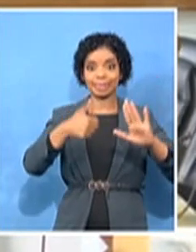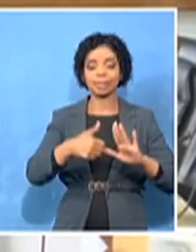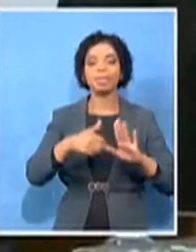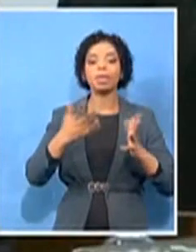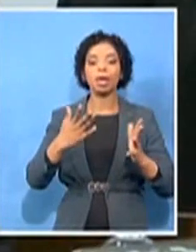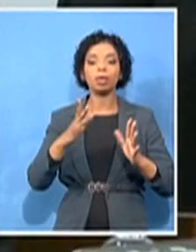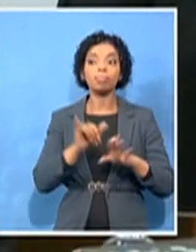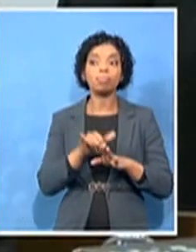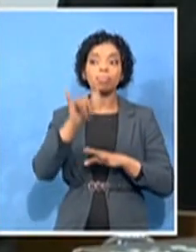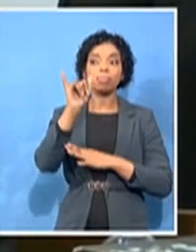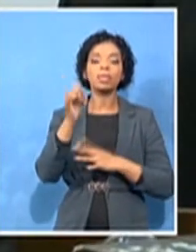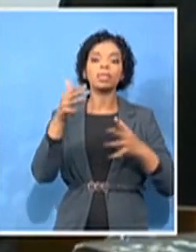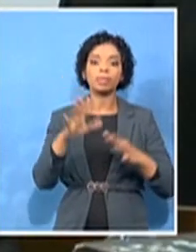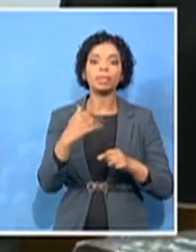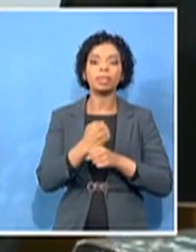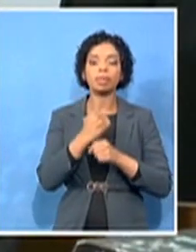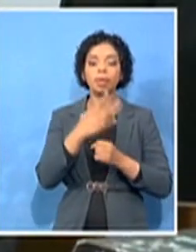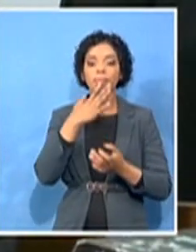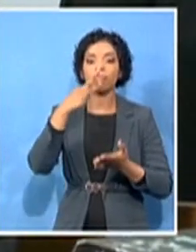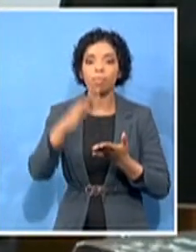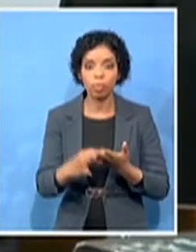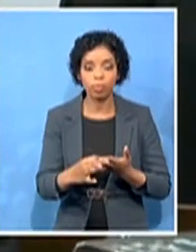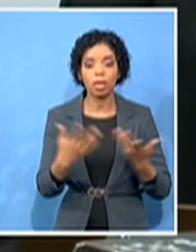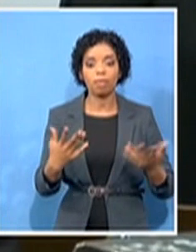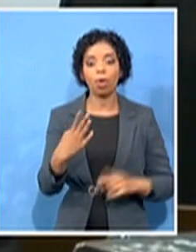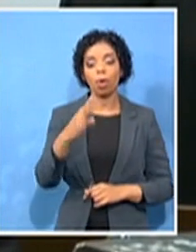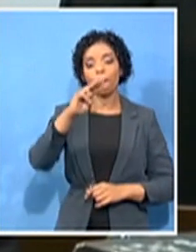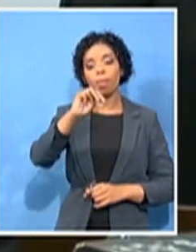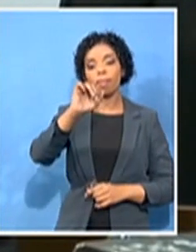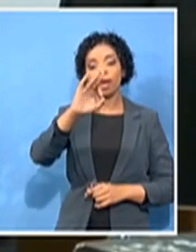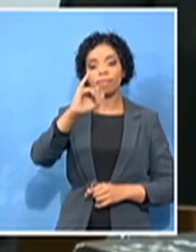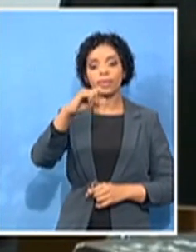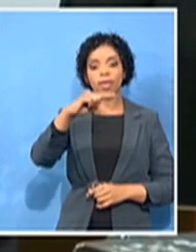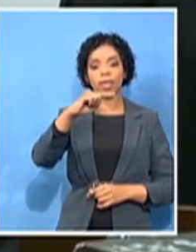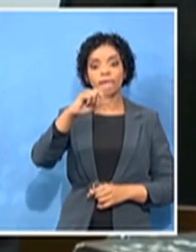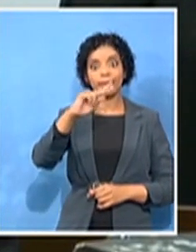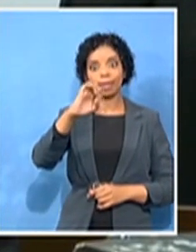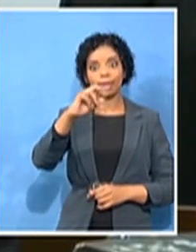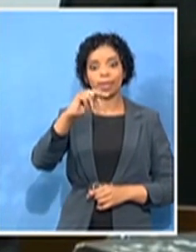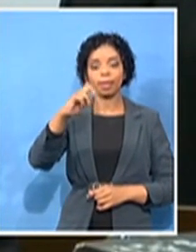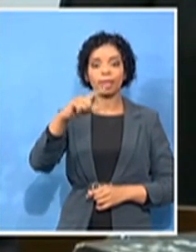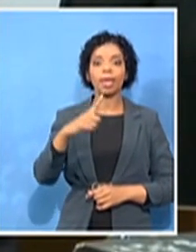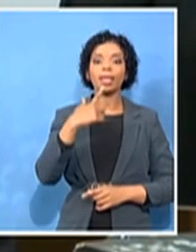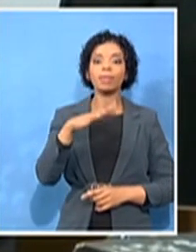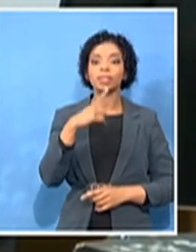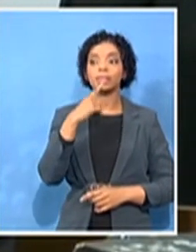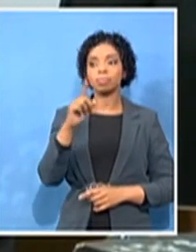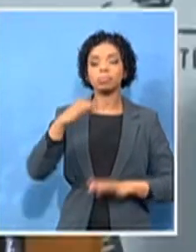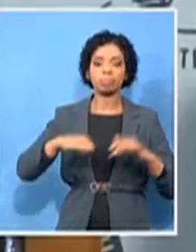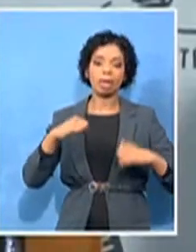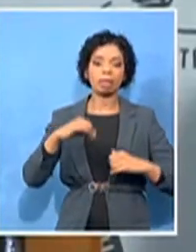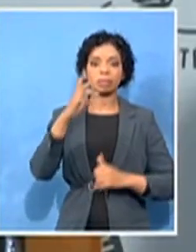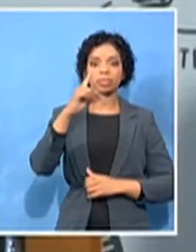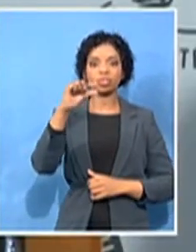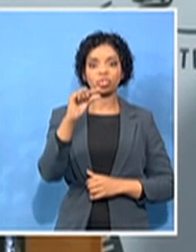airport routes. They also alleged that Professor Job Mokgoro, who was acting DG in the office of the Premier at the time, authorized